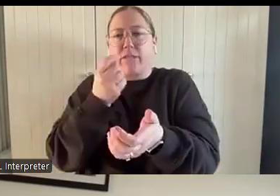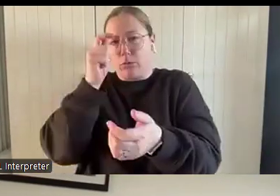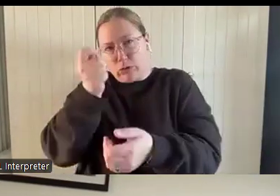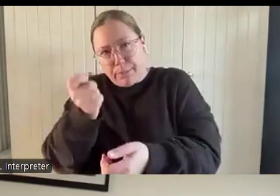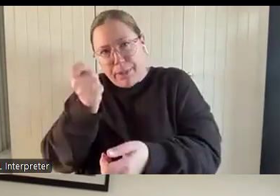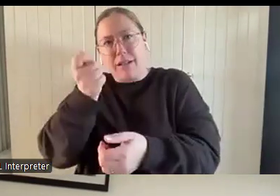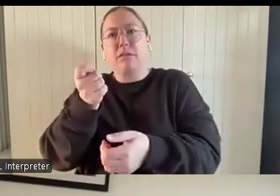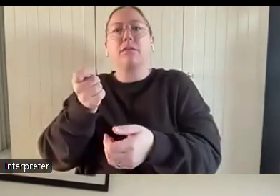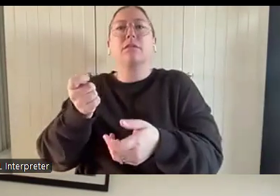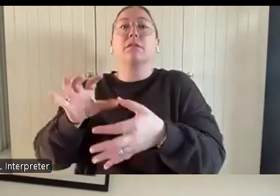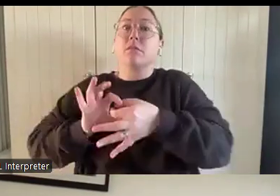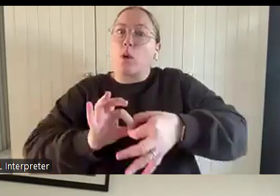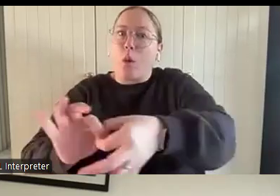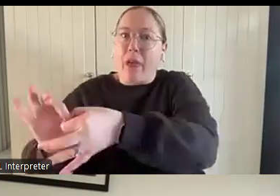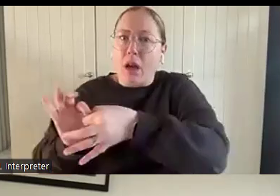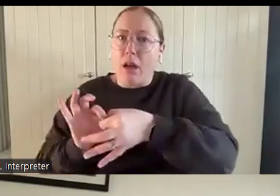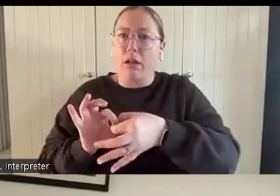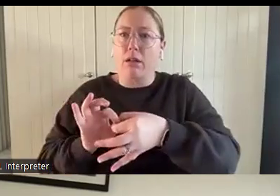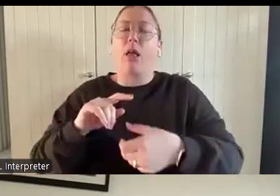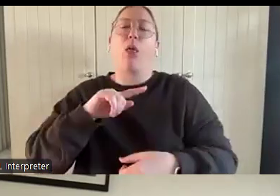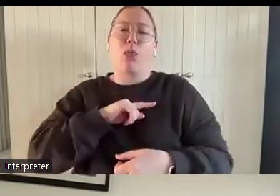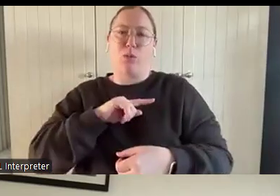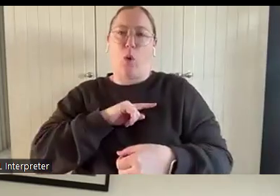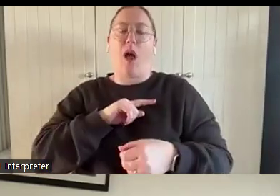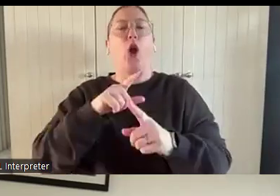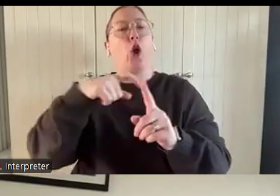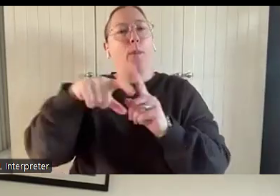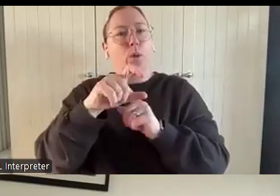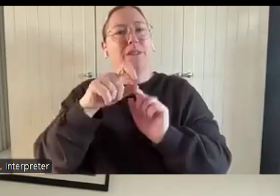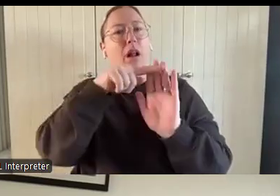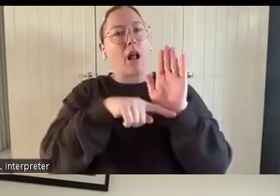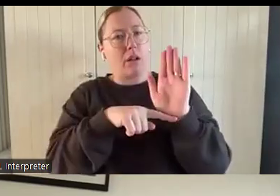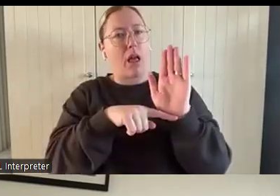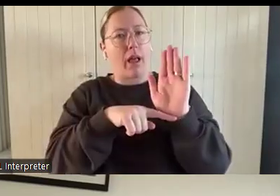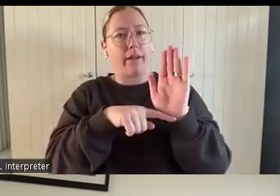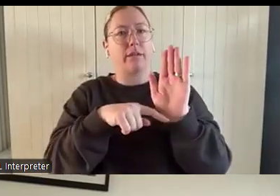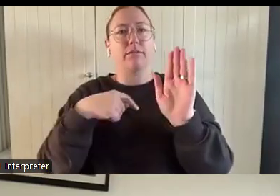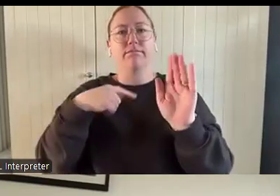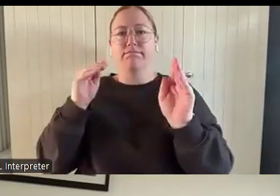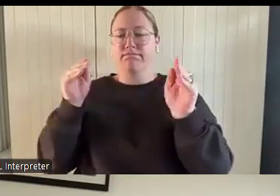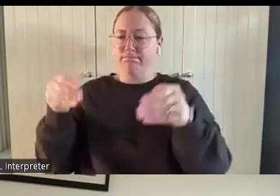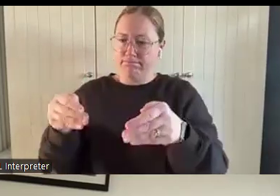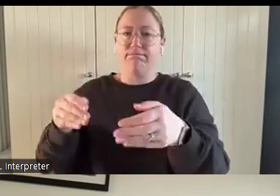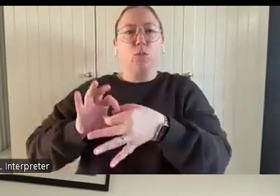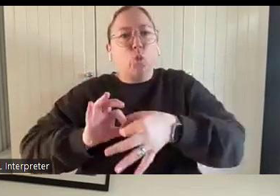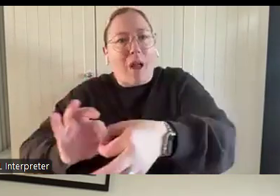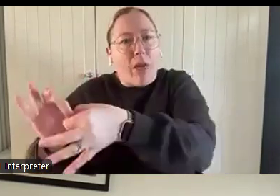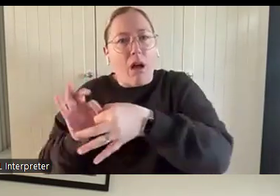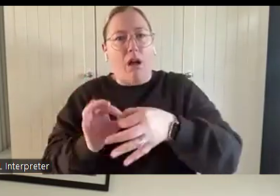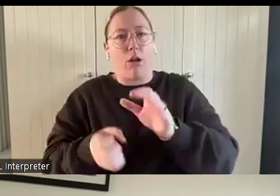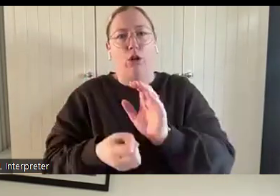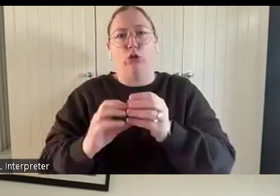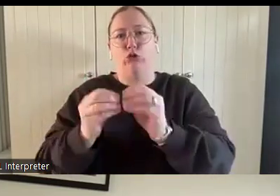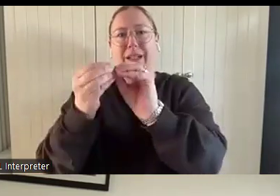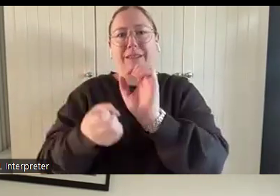outset. That's why we chose to co-produce our community guidelines together. The purpose wasn't just to create a document, it